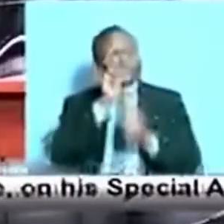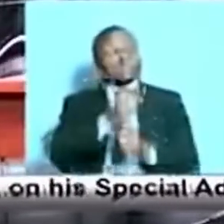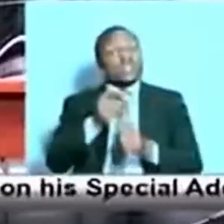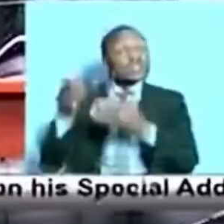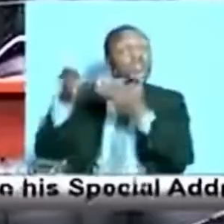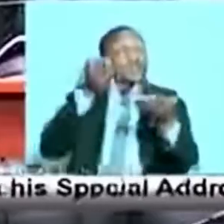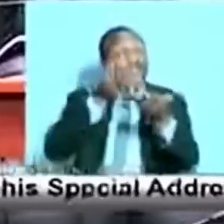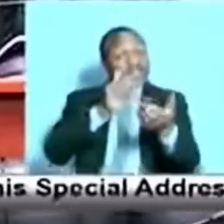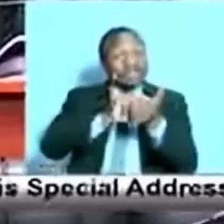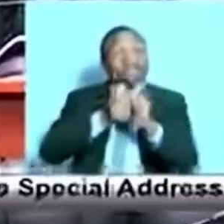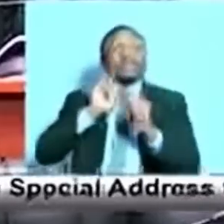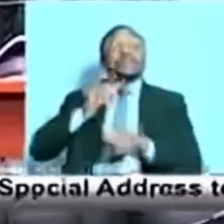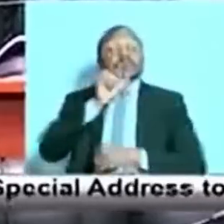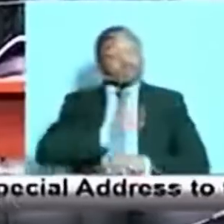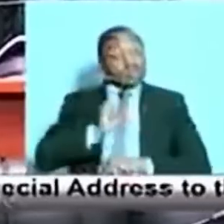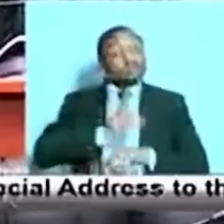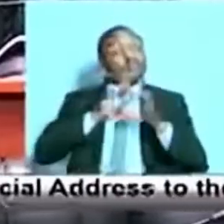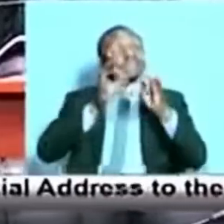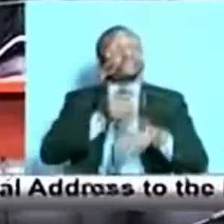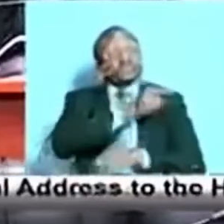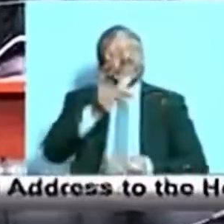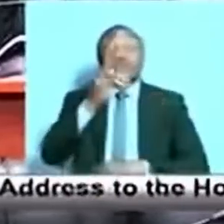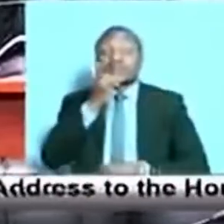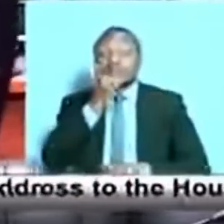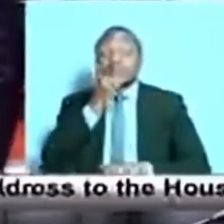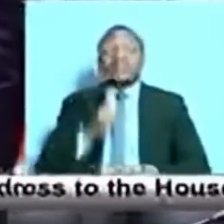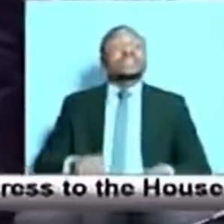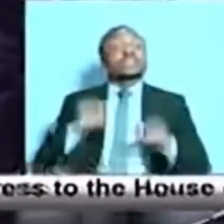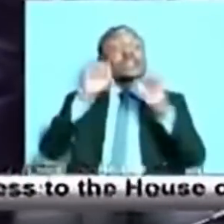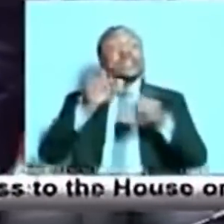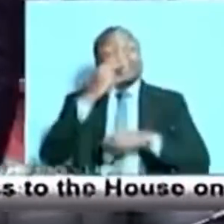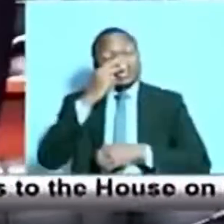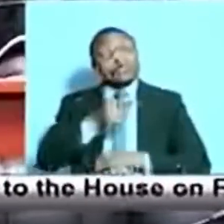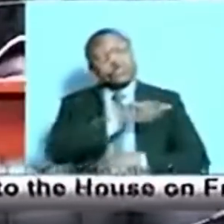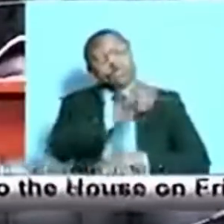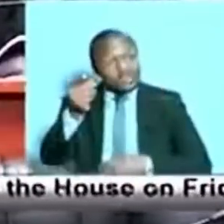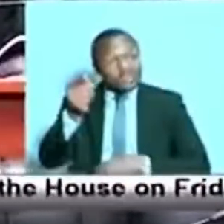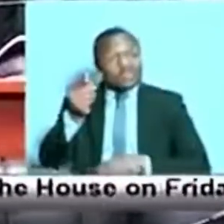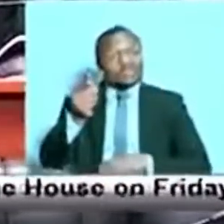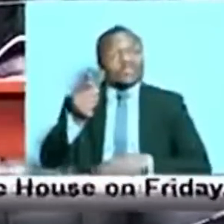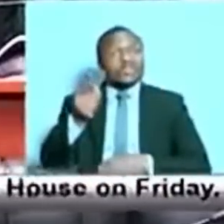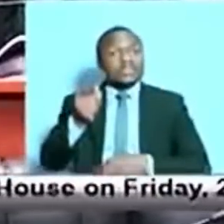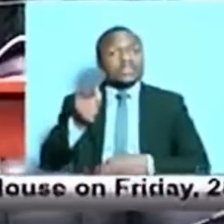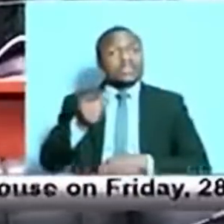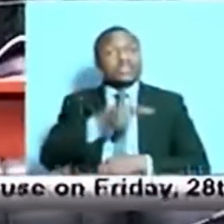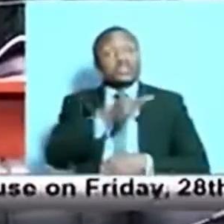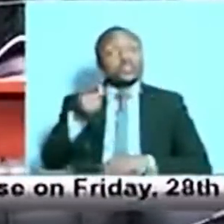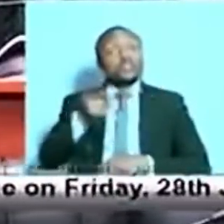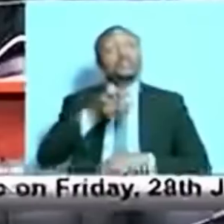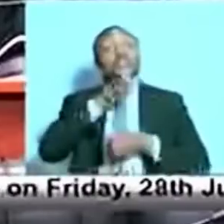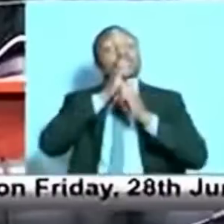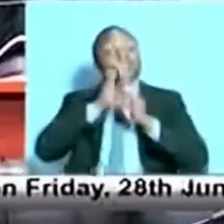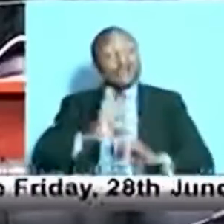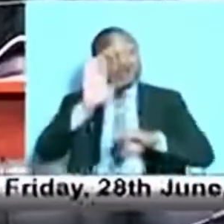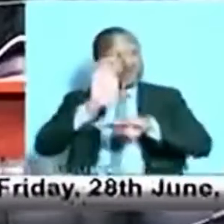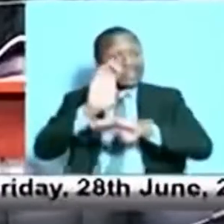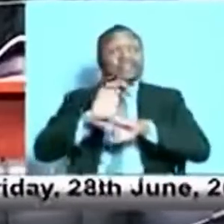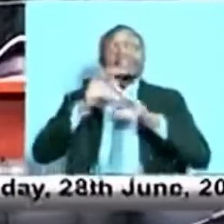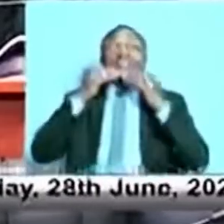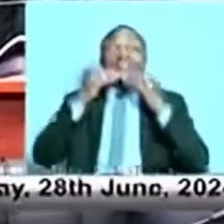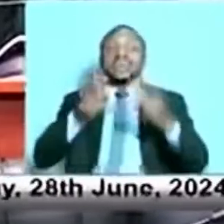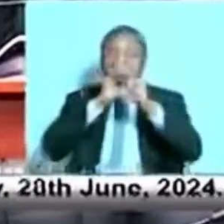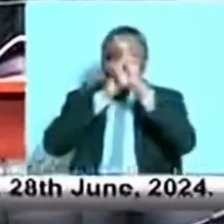should apologize when you are wrong. And I can see that you have realized that you are an elder in the church. Thank you,